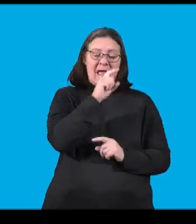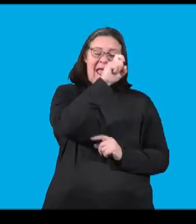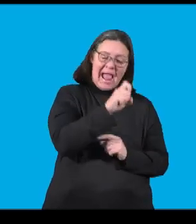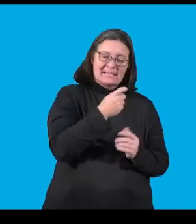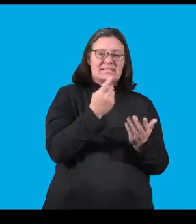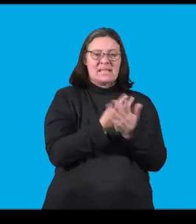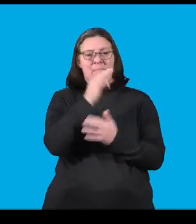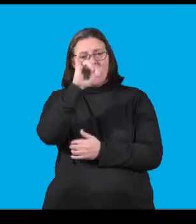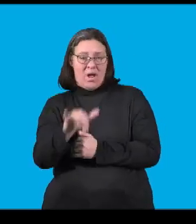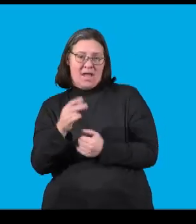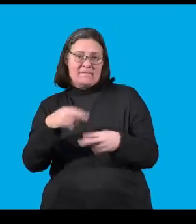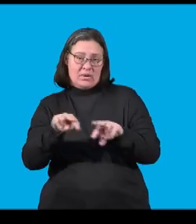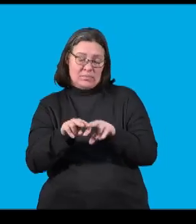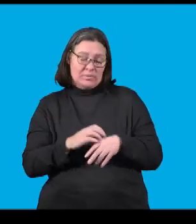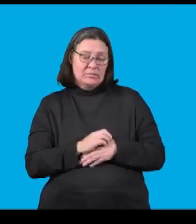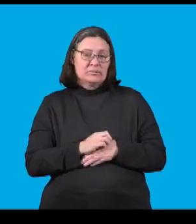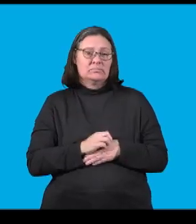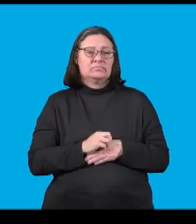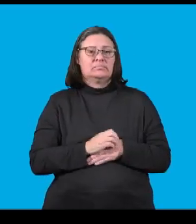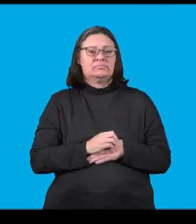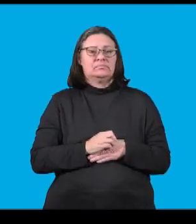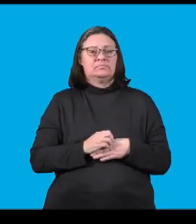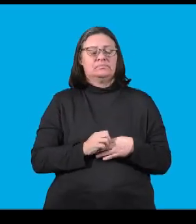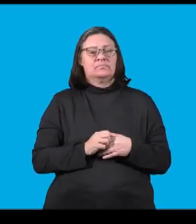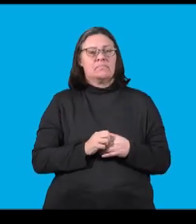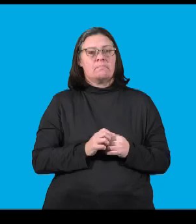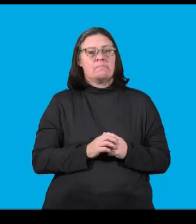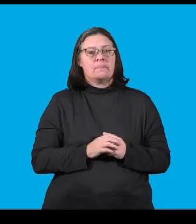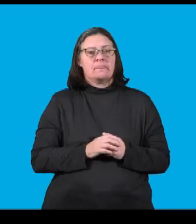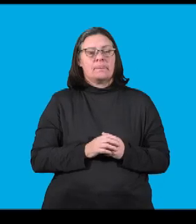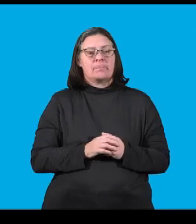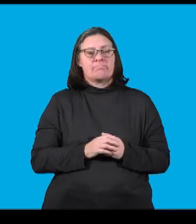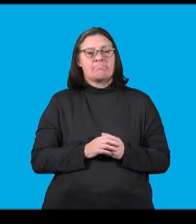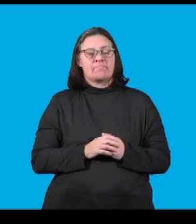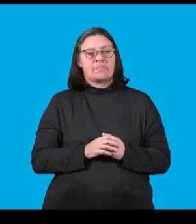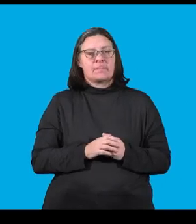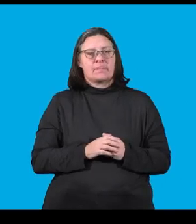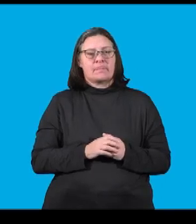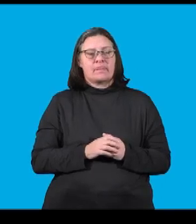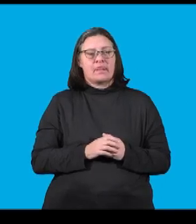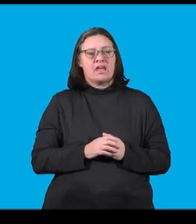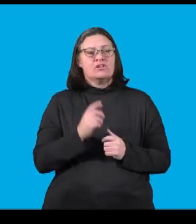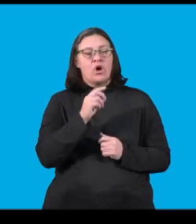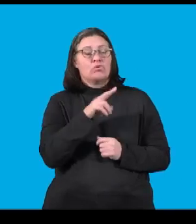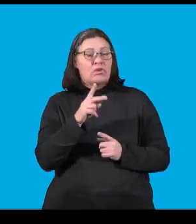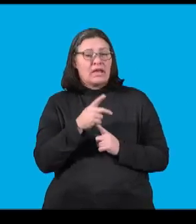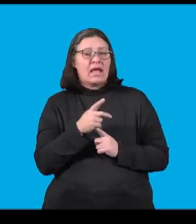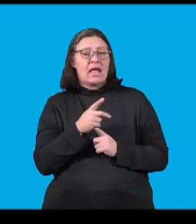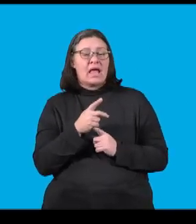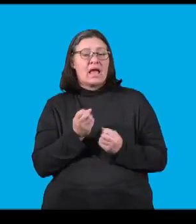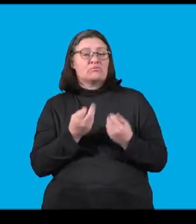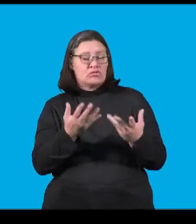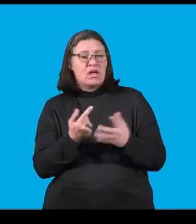need an x and a y value. Okay, so we need to determine the point in the curve. This is a quadratic expression where